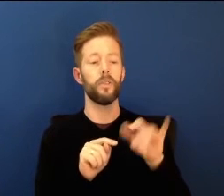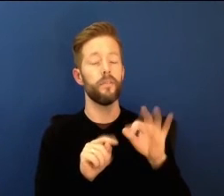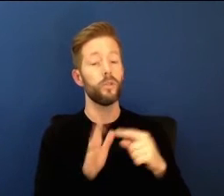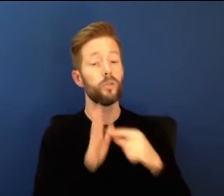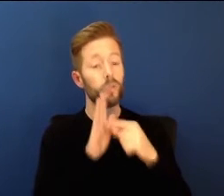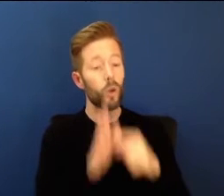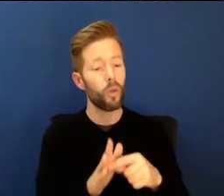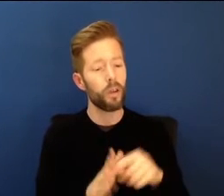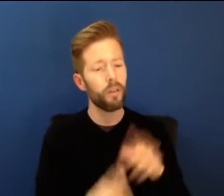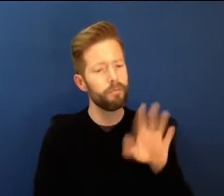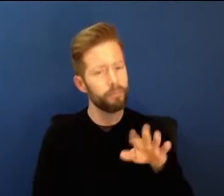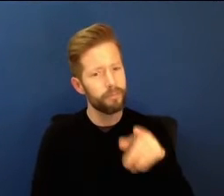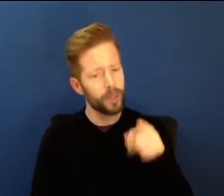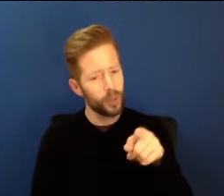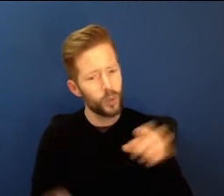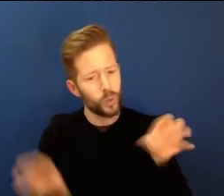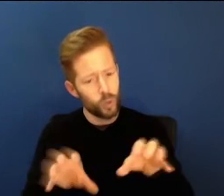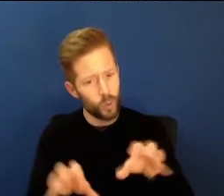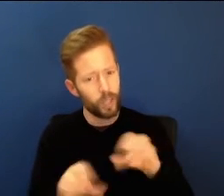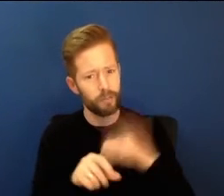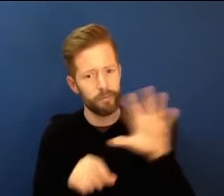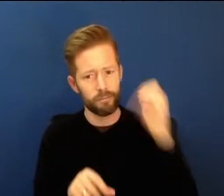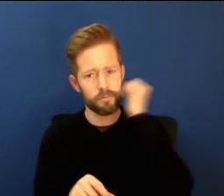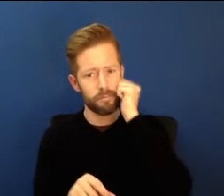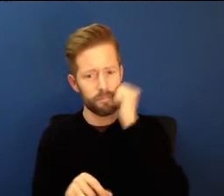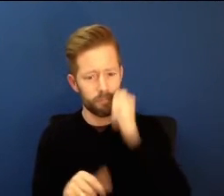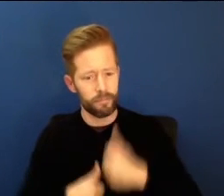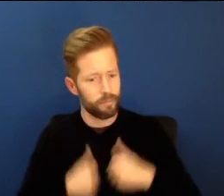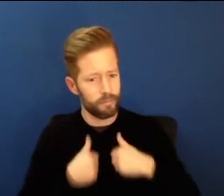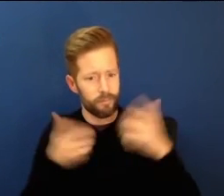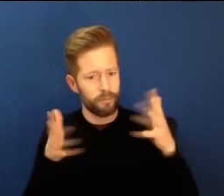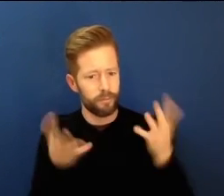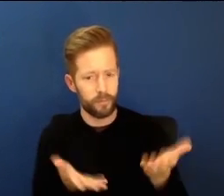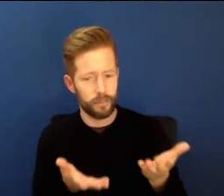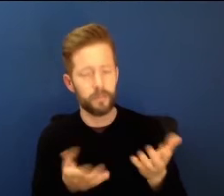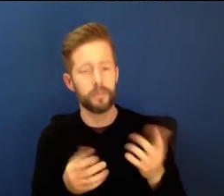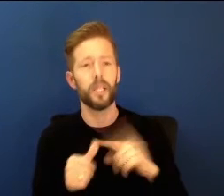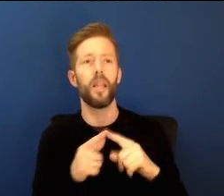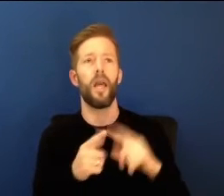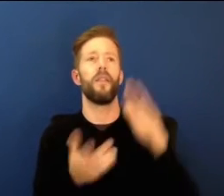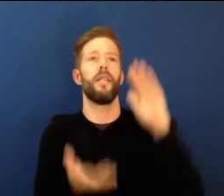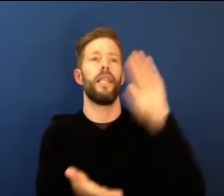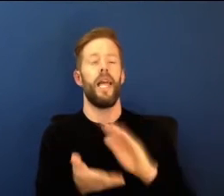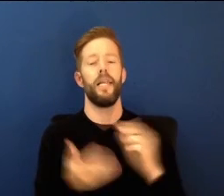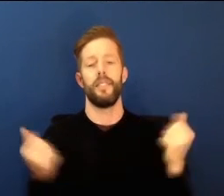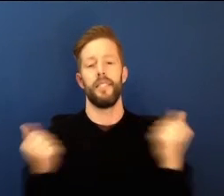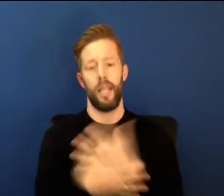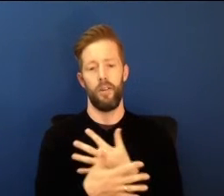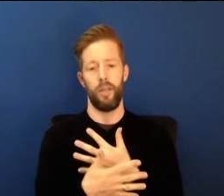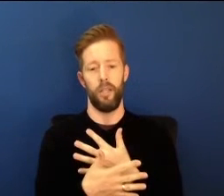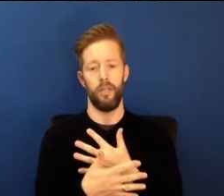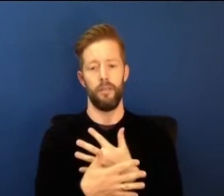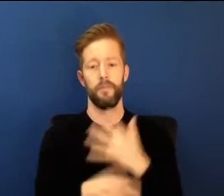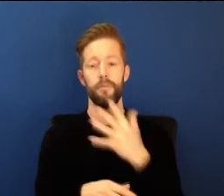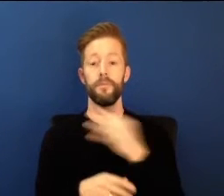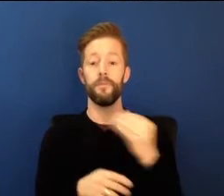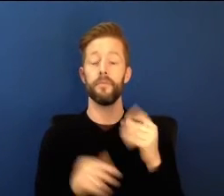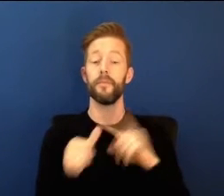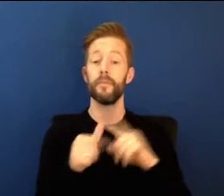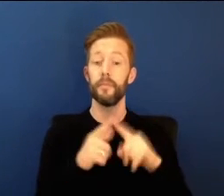you show them that they are doing those things and they're doing those things in their everyday life, then it becomes less